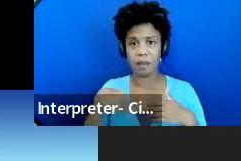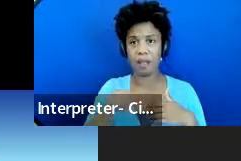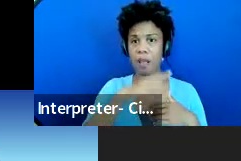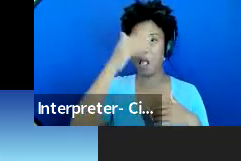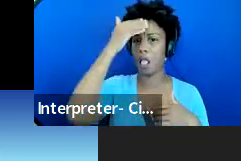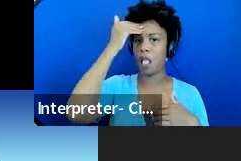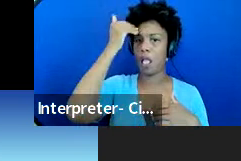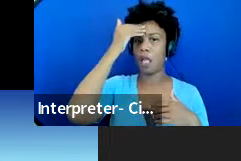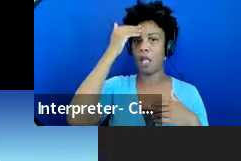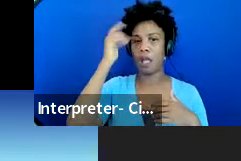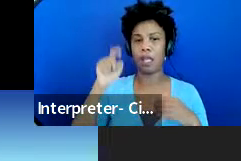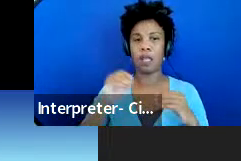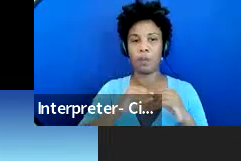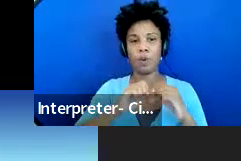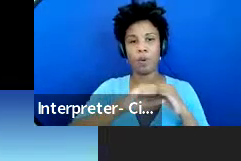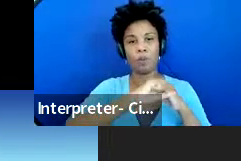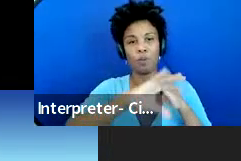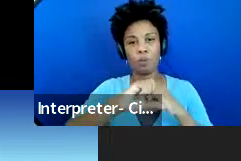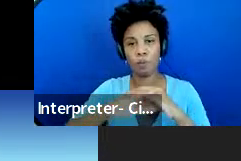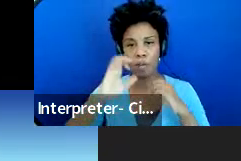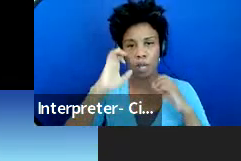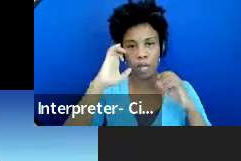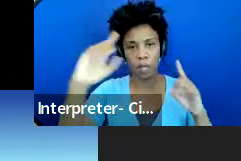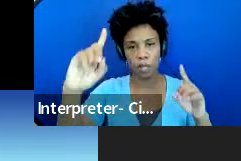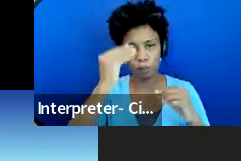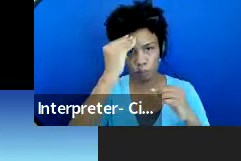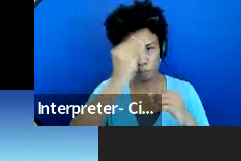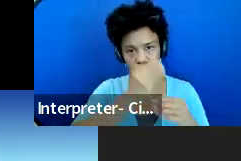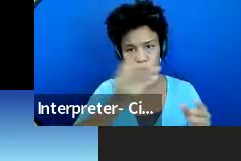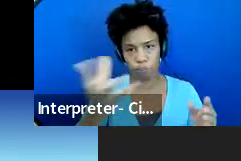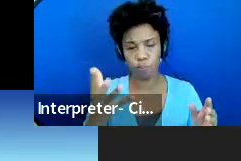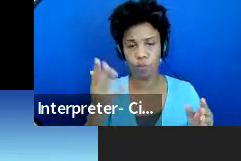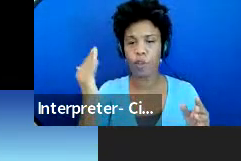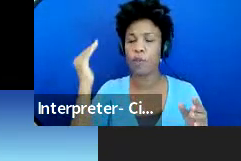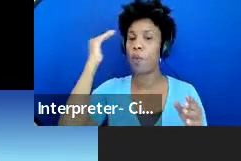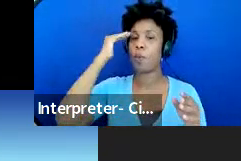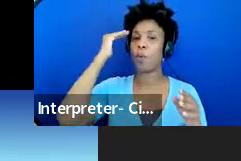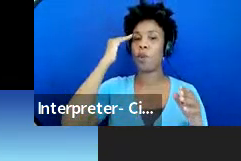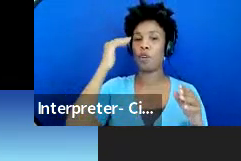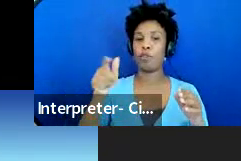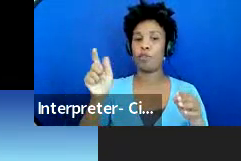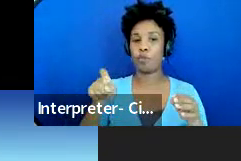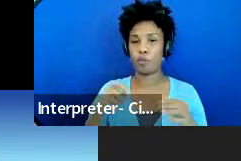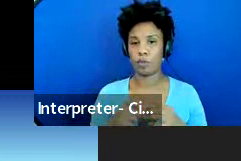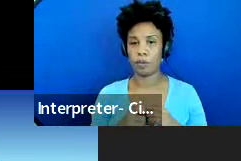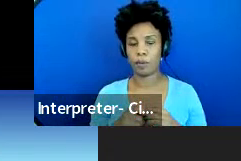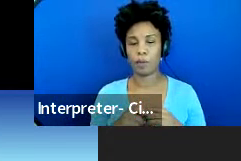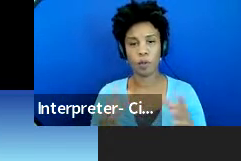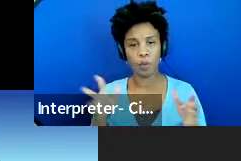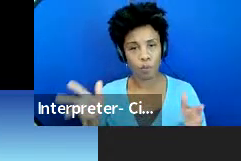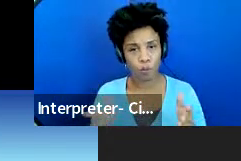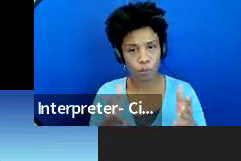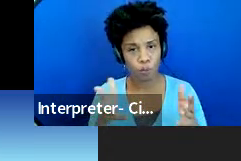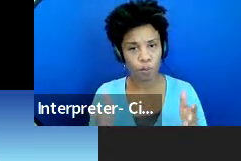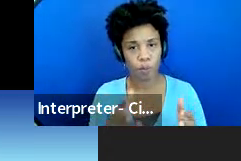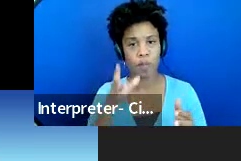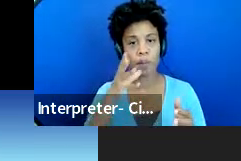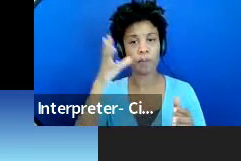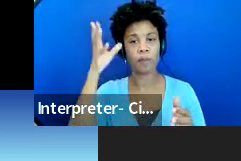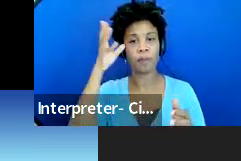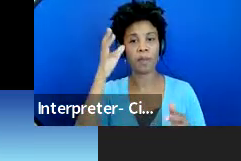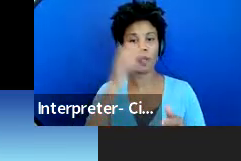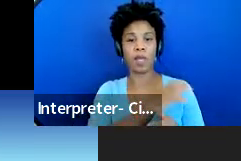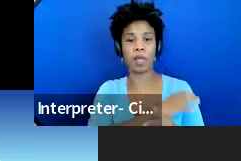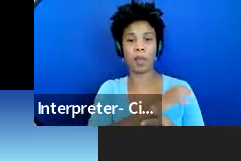disability experience, as well as the need to facilitate parental empowerment and income